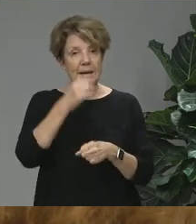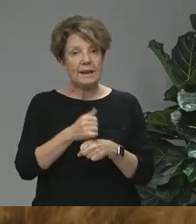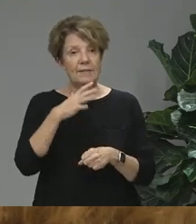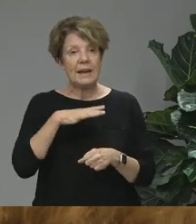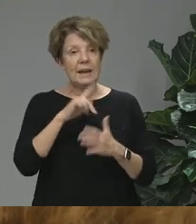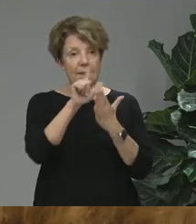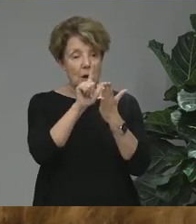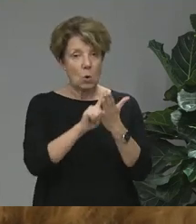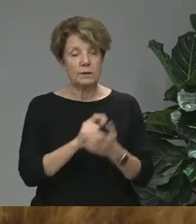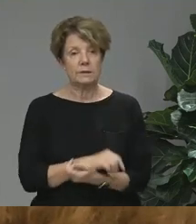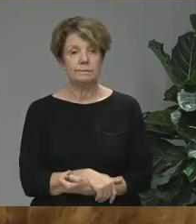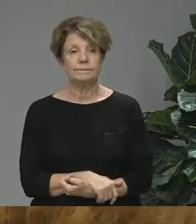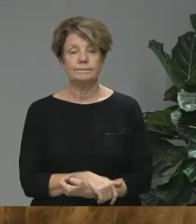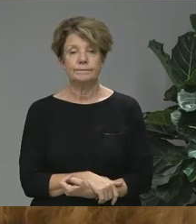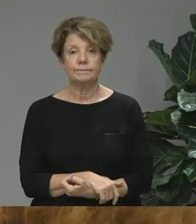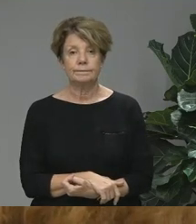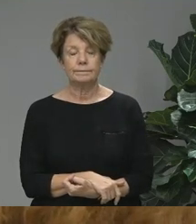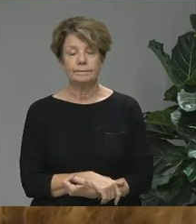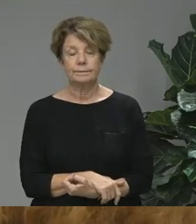of laws. At least